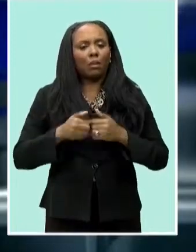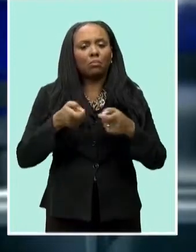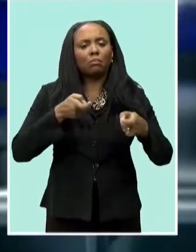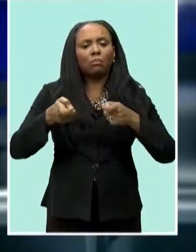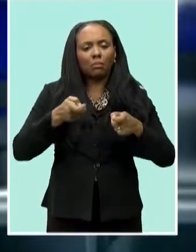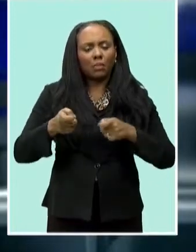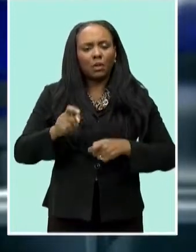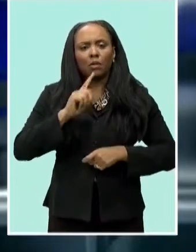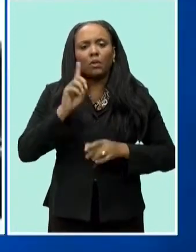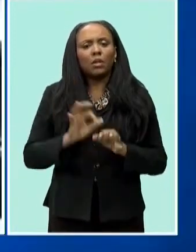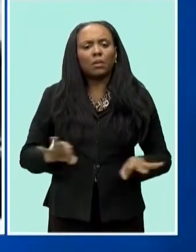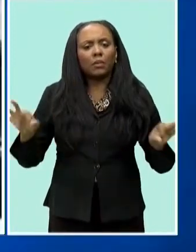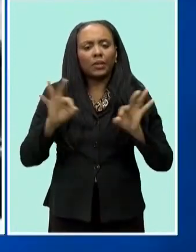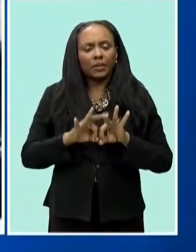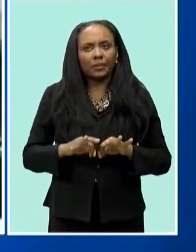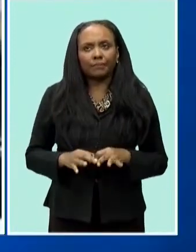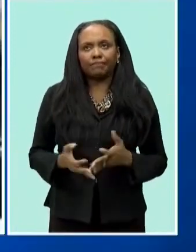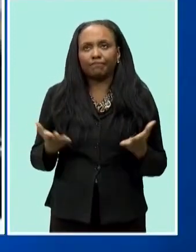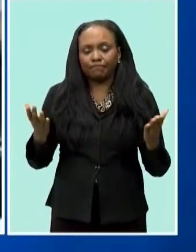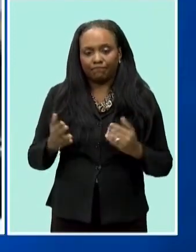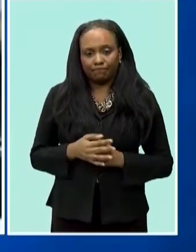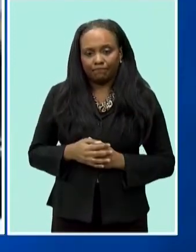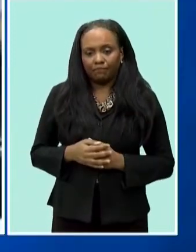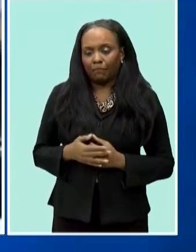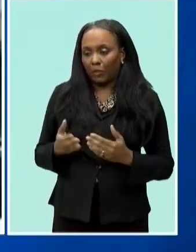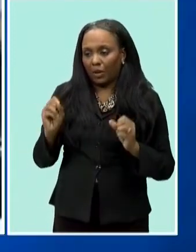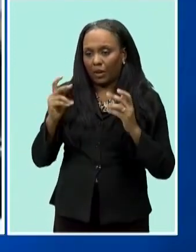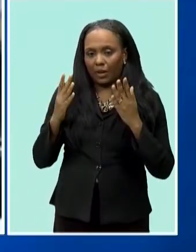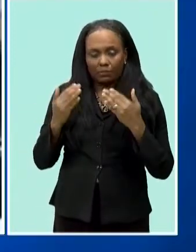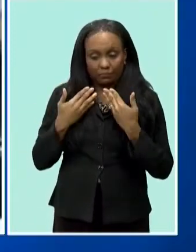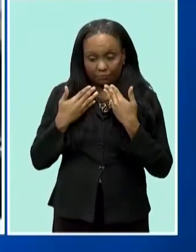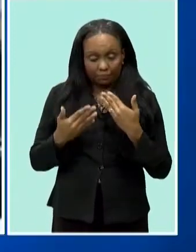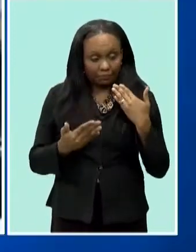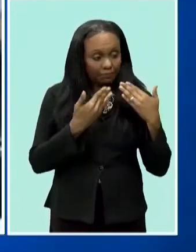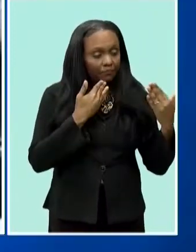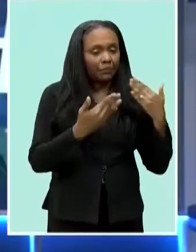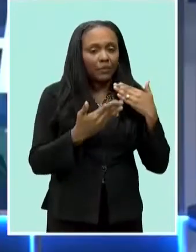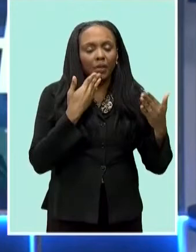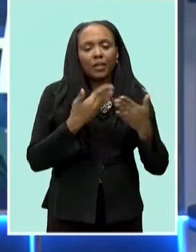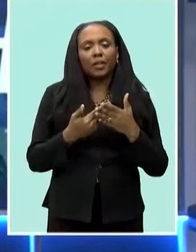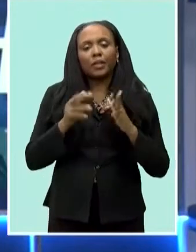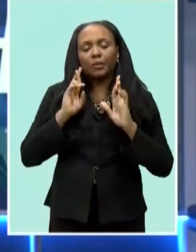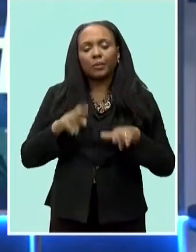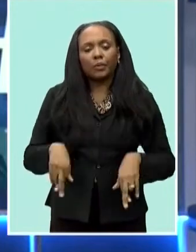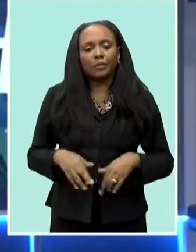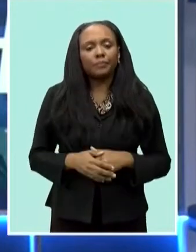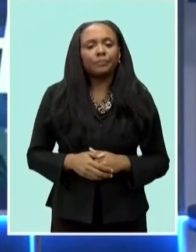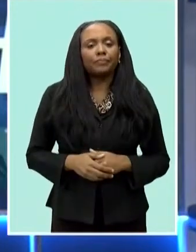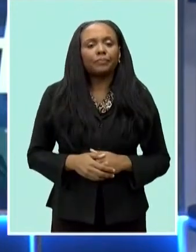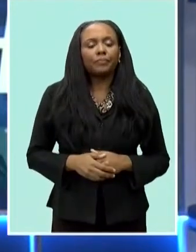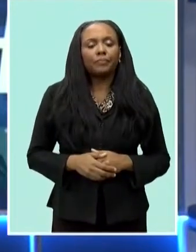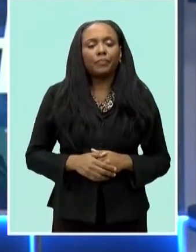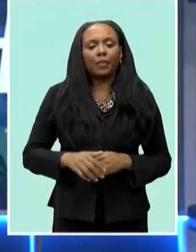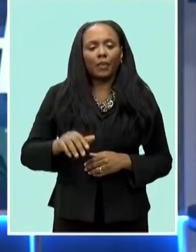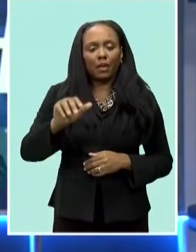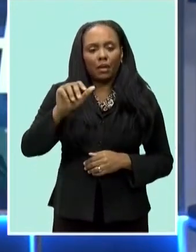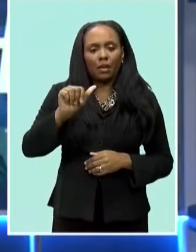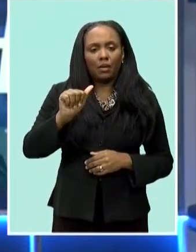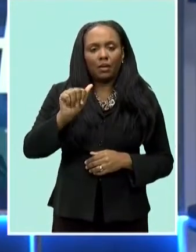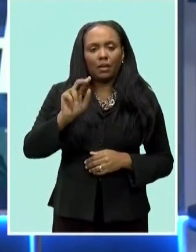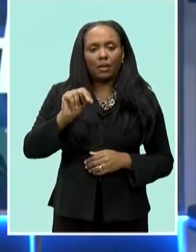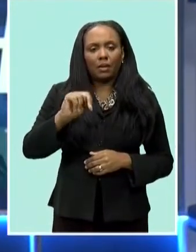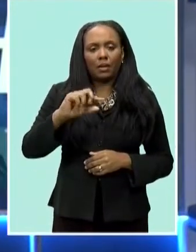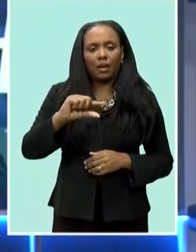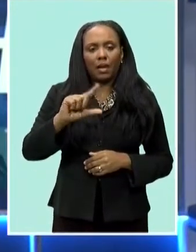pushing off these cases. Back to you, Shane. Thank you so much, Ryan. Comprehensive report there. Anglican Bishop, the Right Reverend